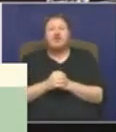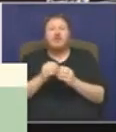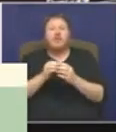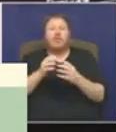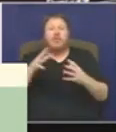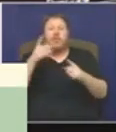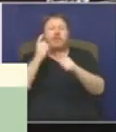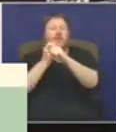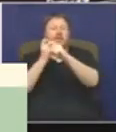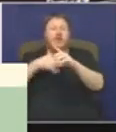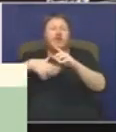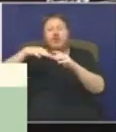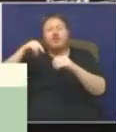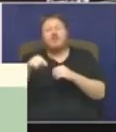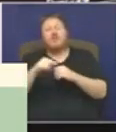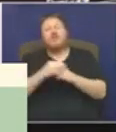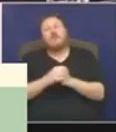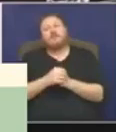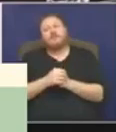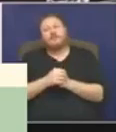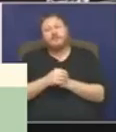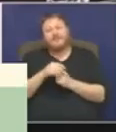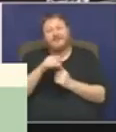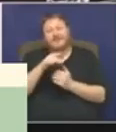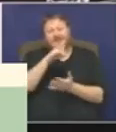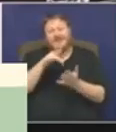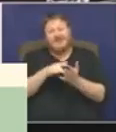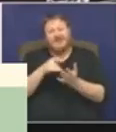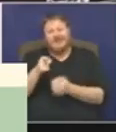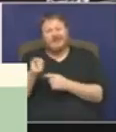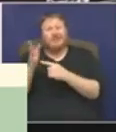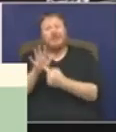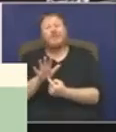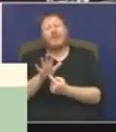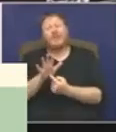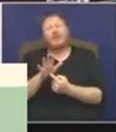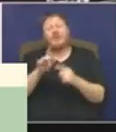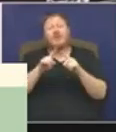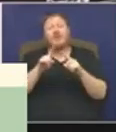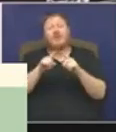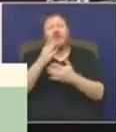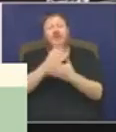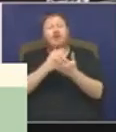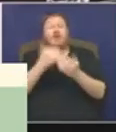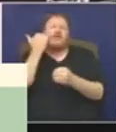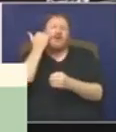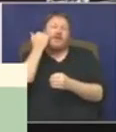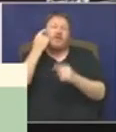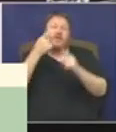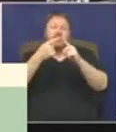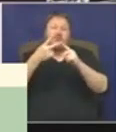settlements. Under these conditions, the different spheres of government are